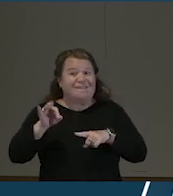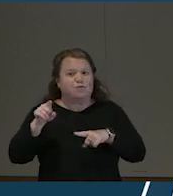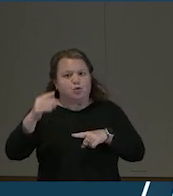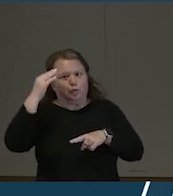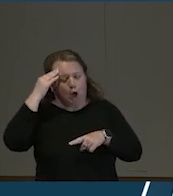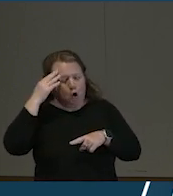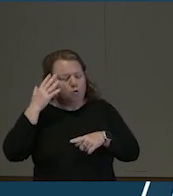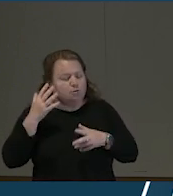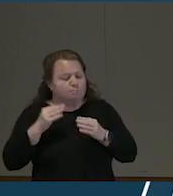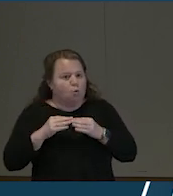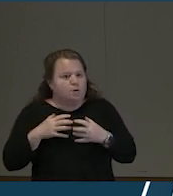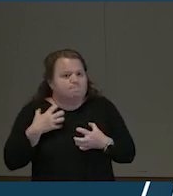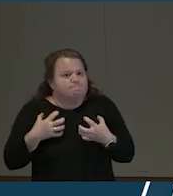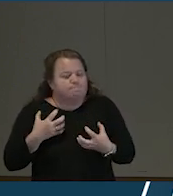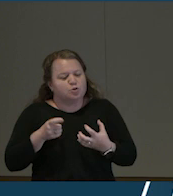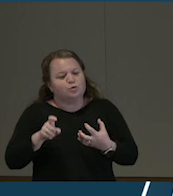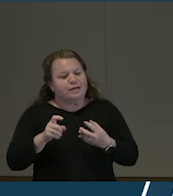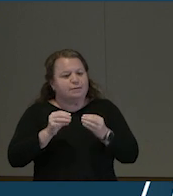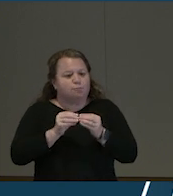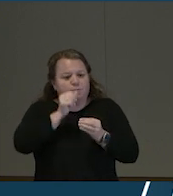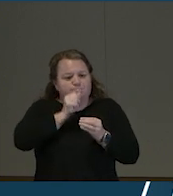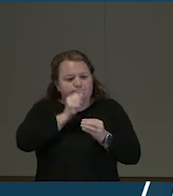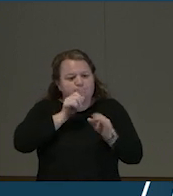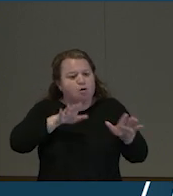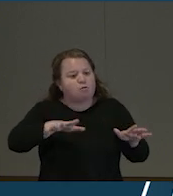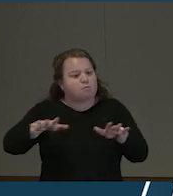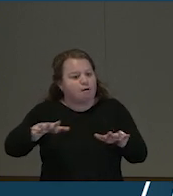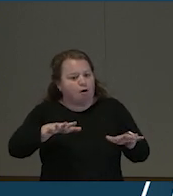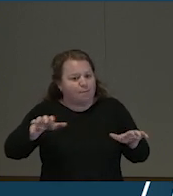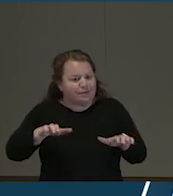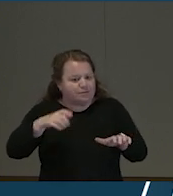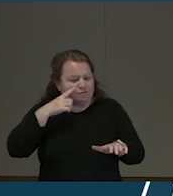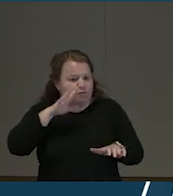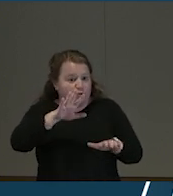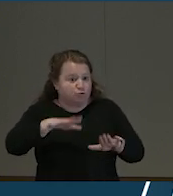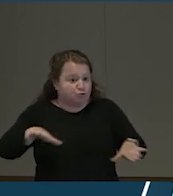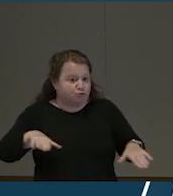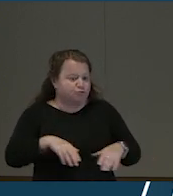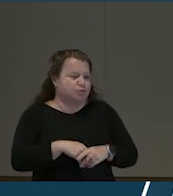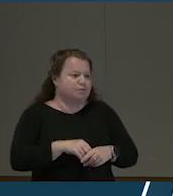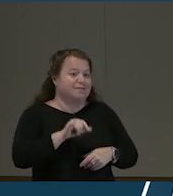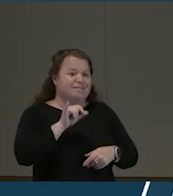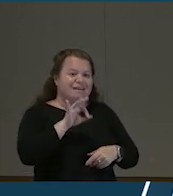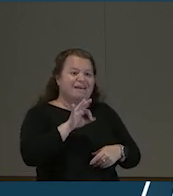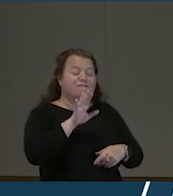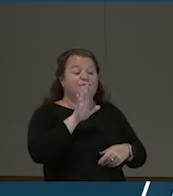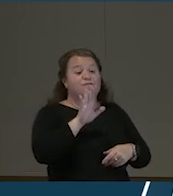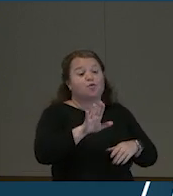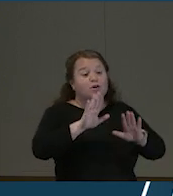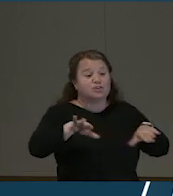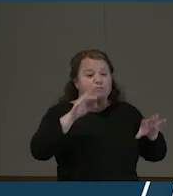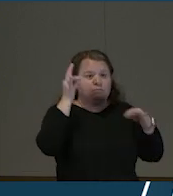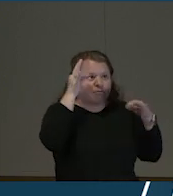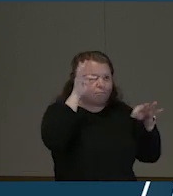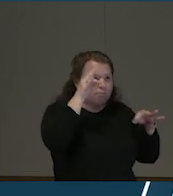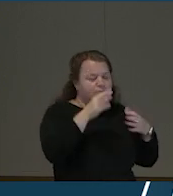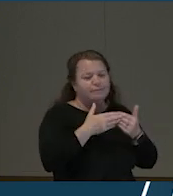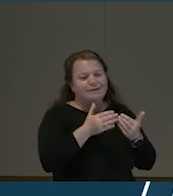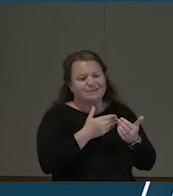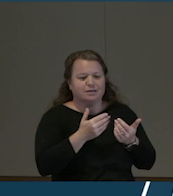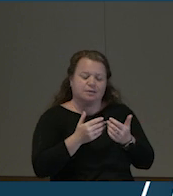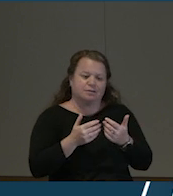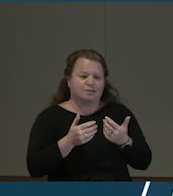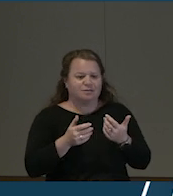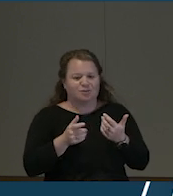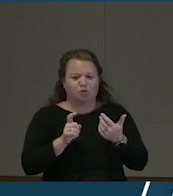need to have more tolerant, patient, and calm activities, right? If your child is distractible, then we have to make sure we're